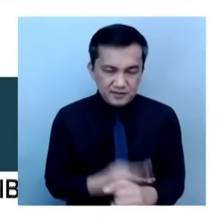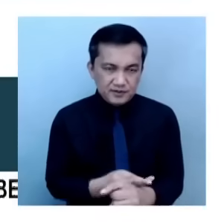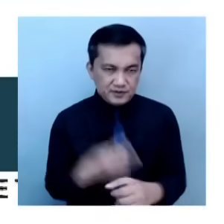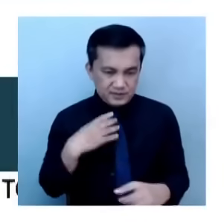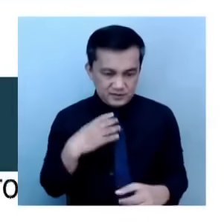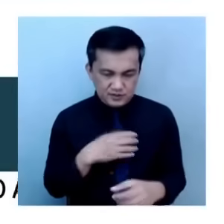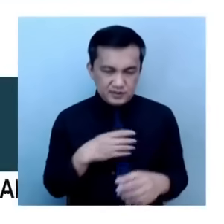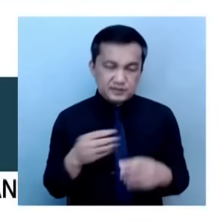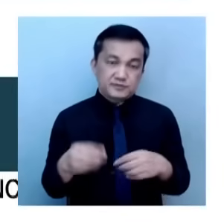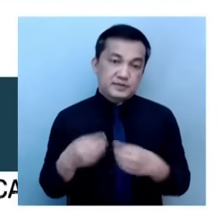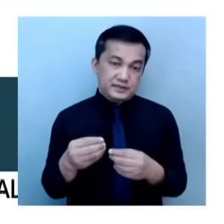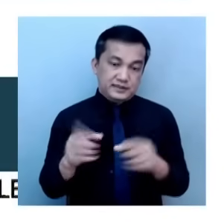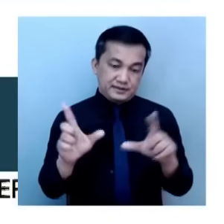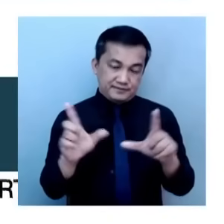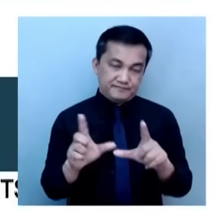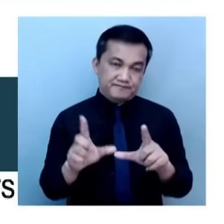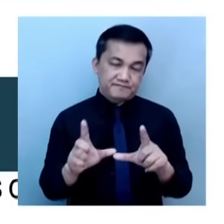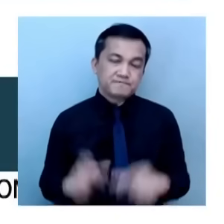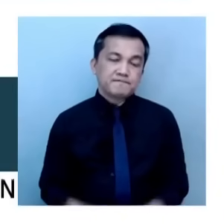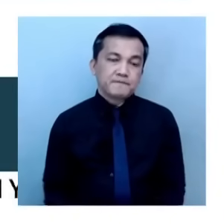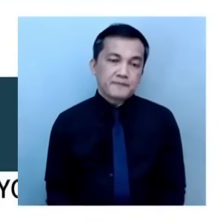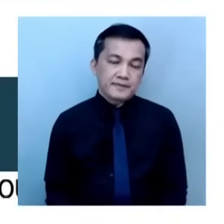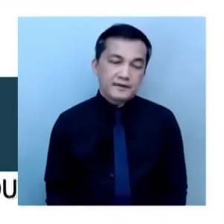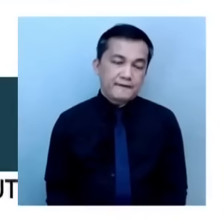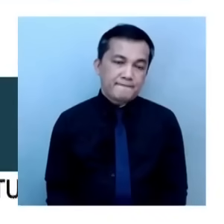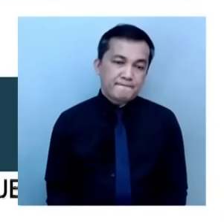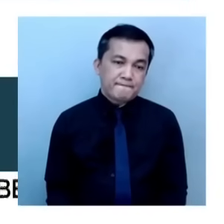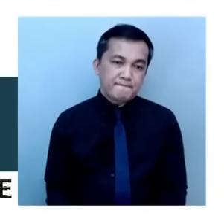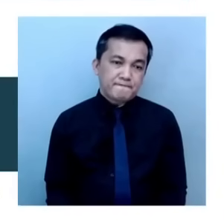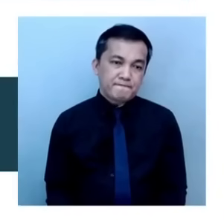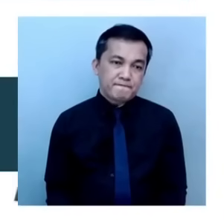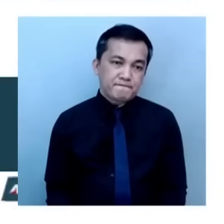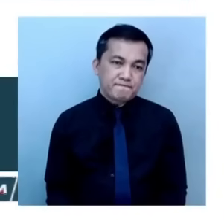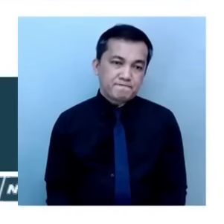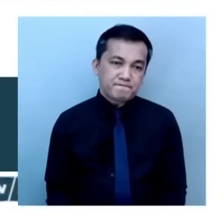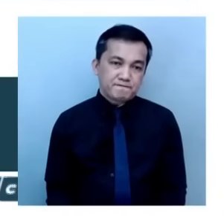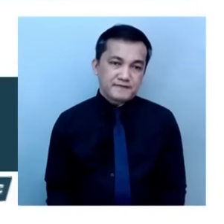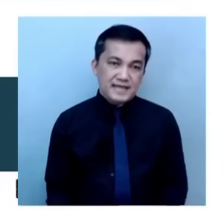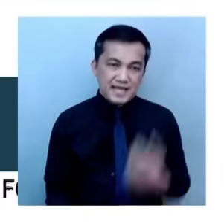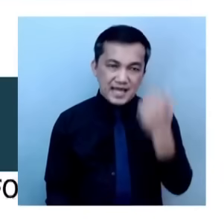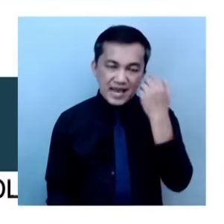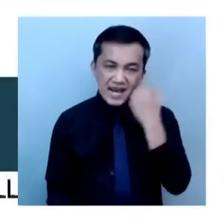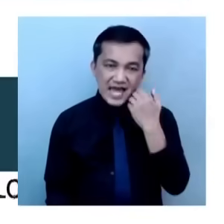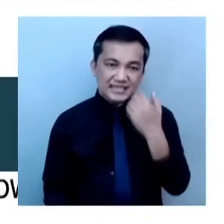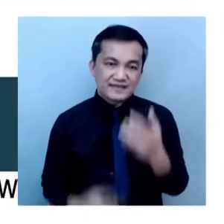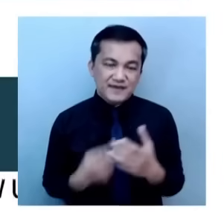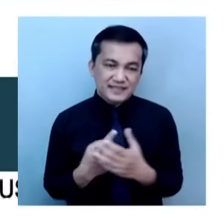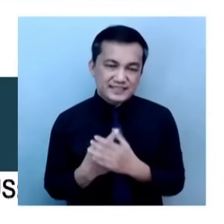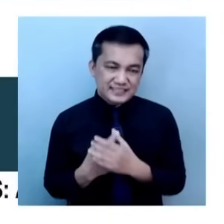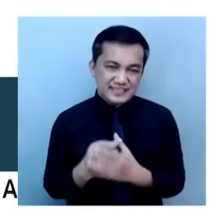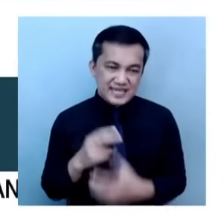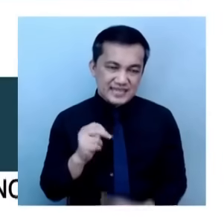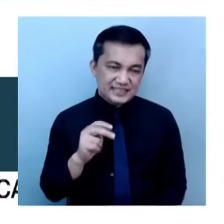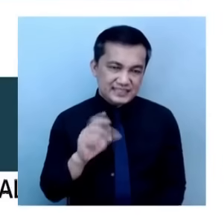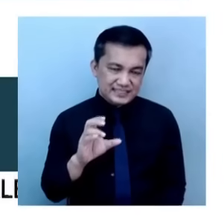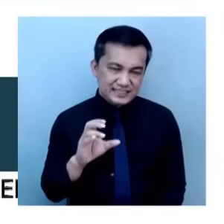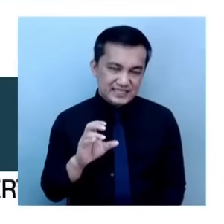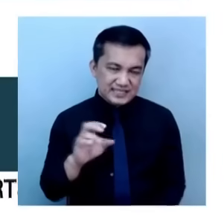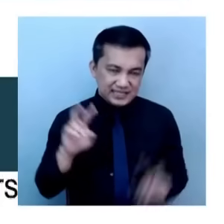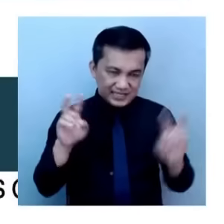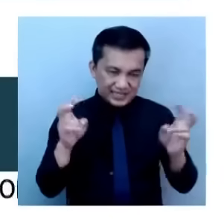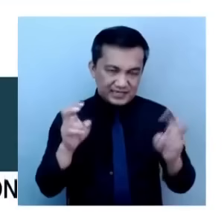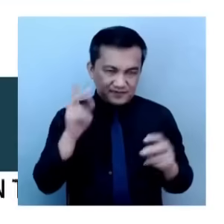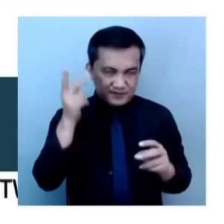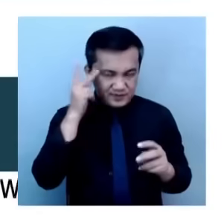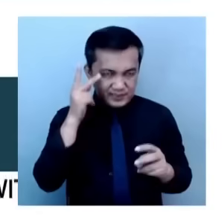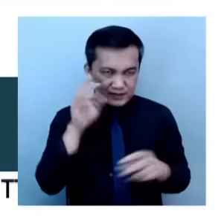franchises, the lack of isolation of NTC when it comes to the political pressure.